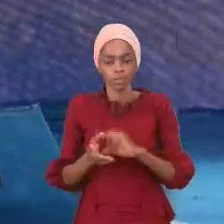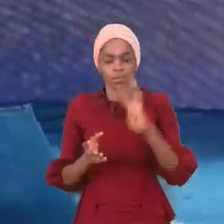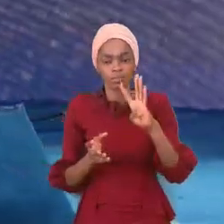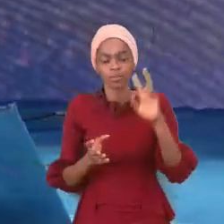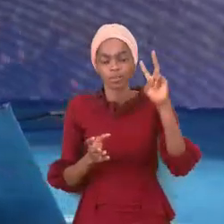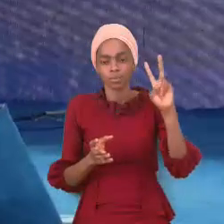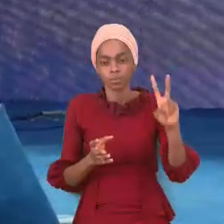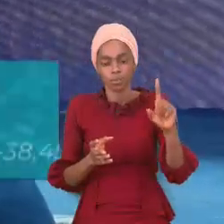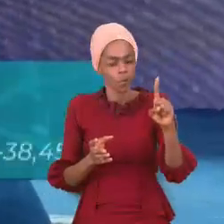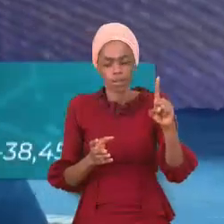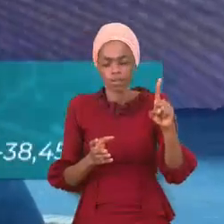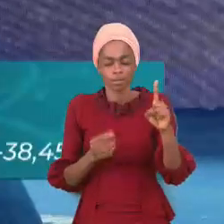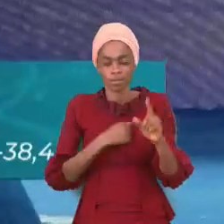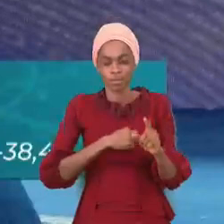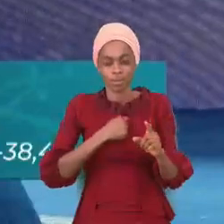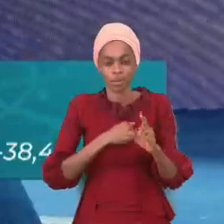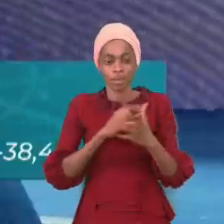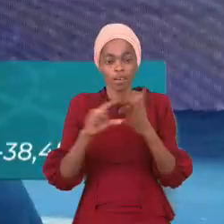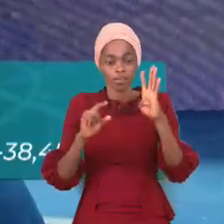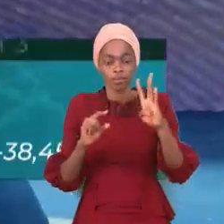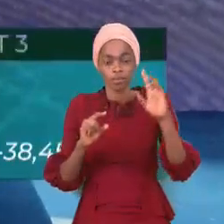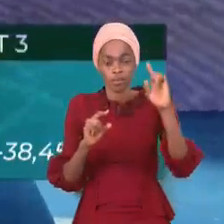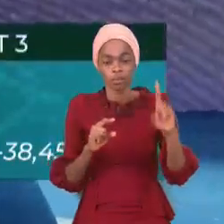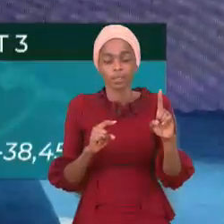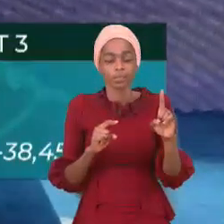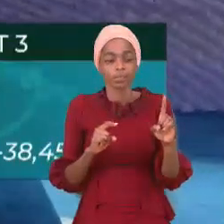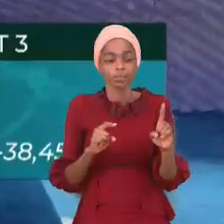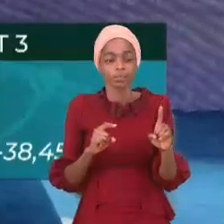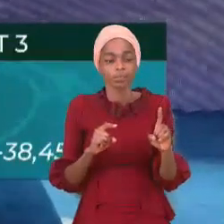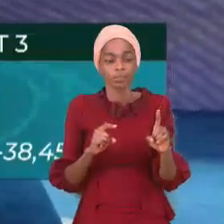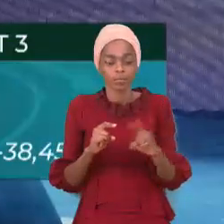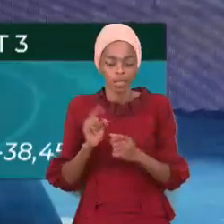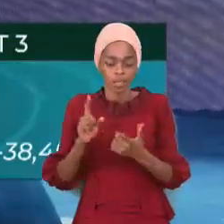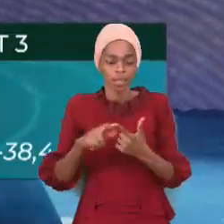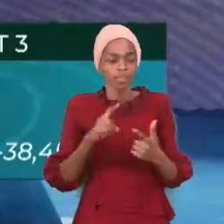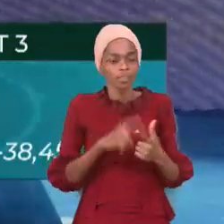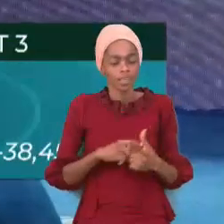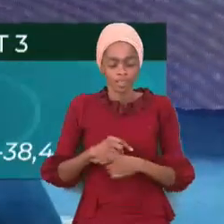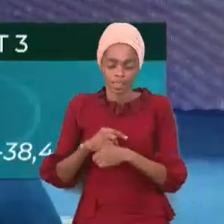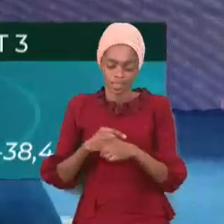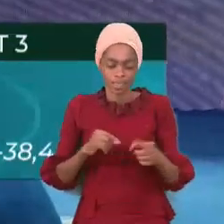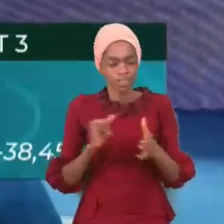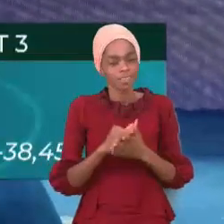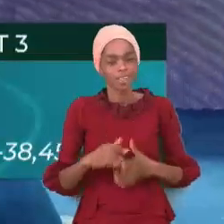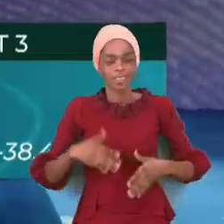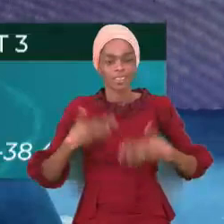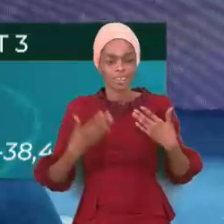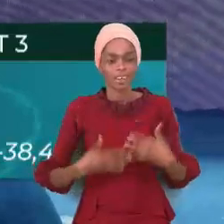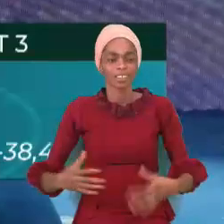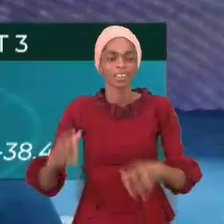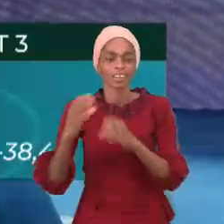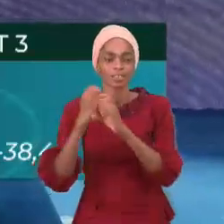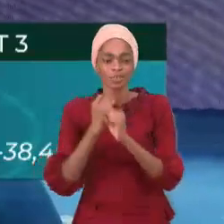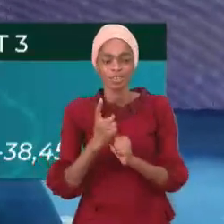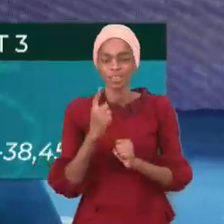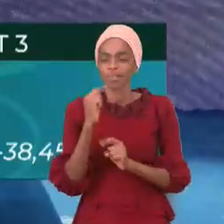Acts chapter 2. And we're looking at verse 41. Then they that gladly received